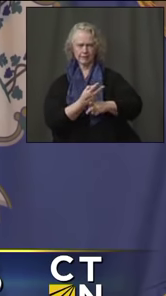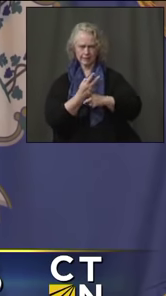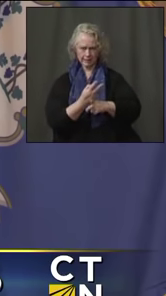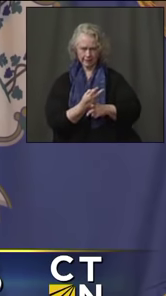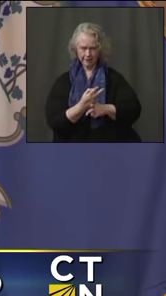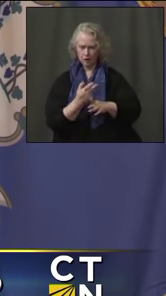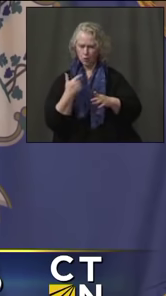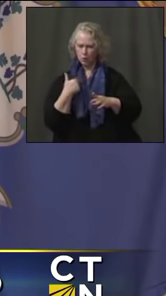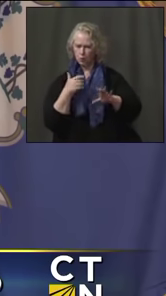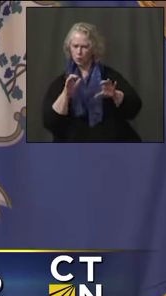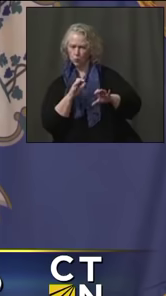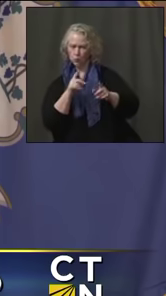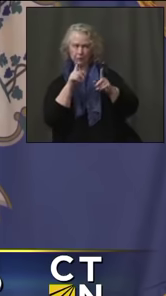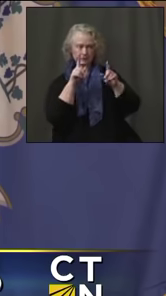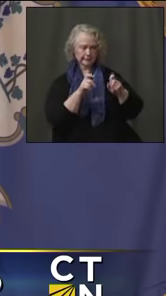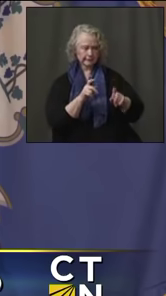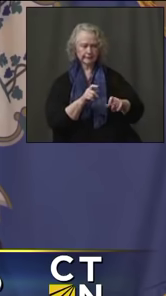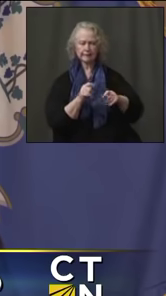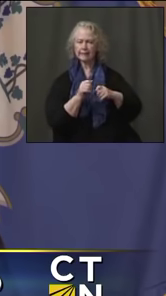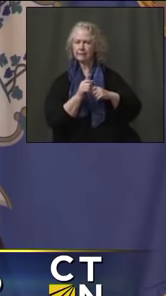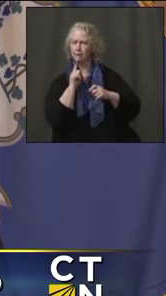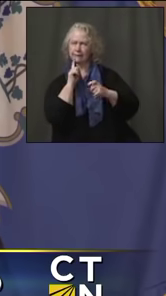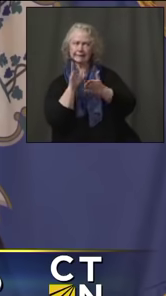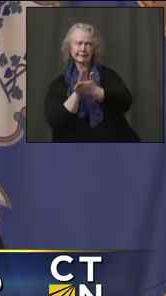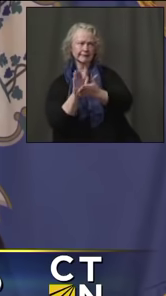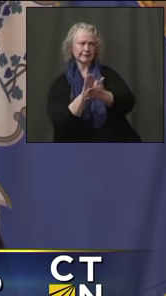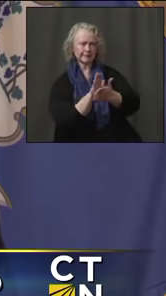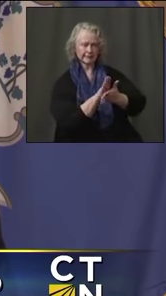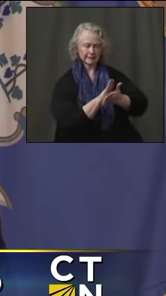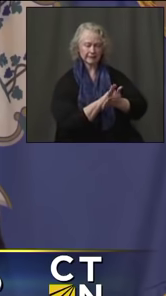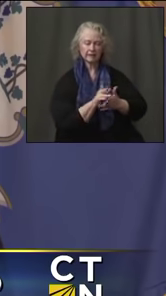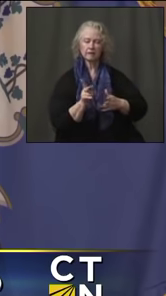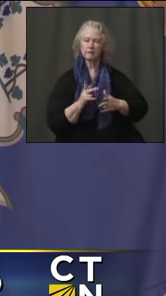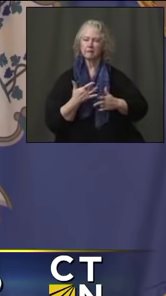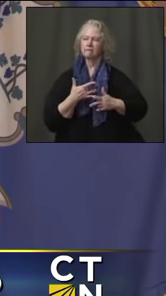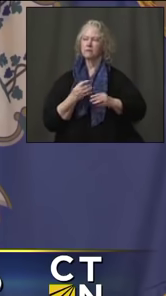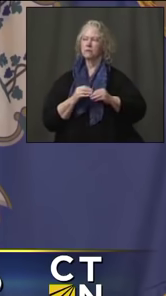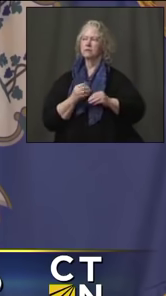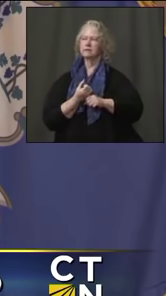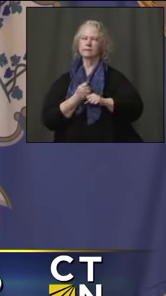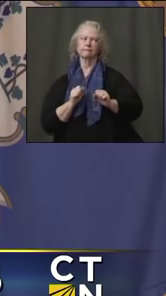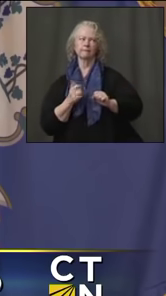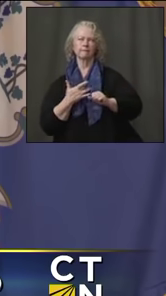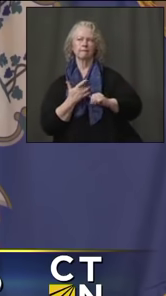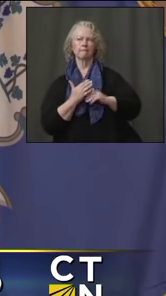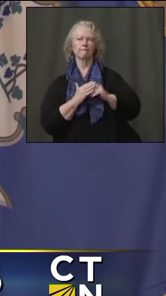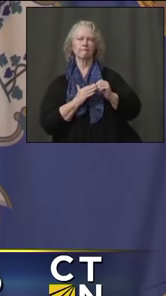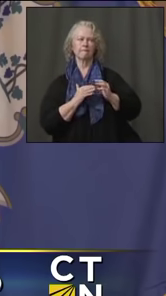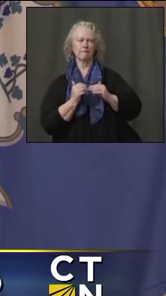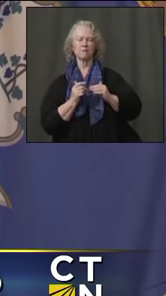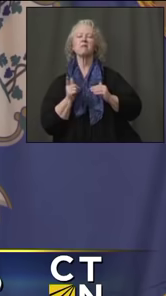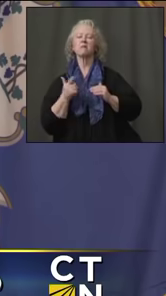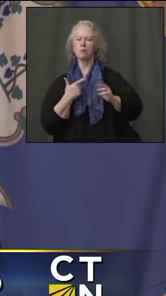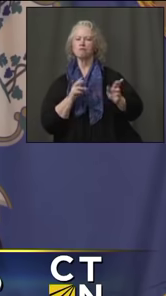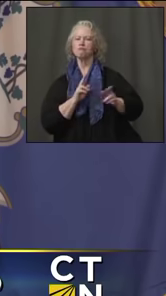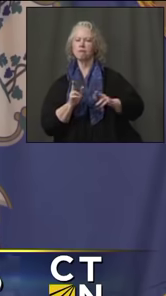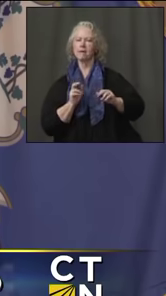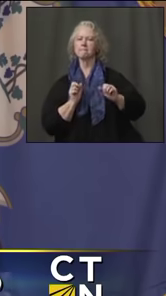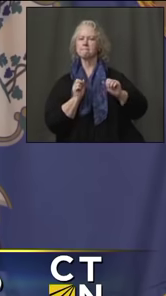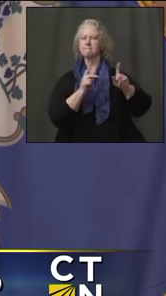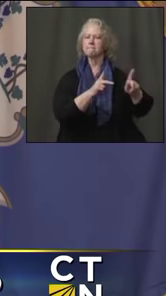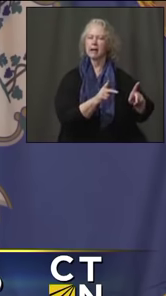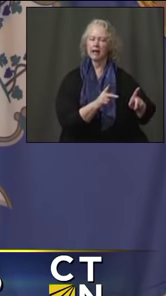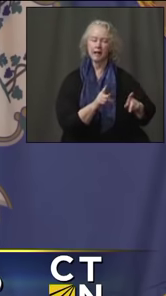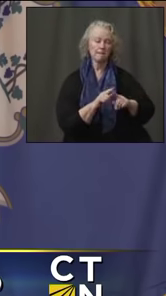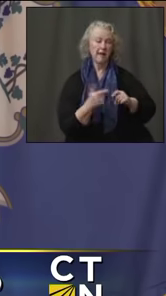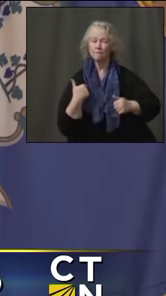appropriate testing, with the appropriate disinfecting, that will give the consumers confidence to go back sooner. If we try and just rush